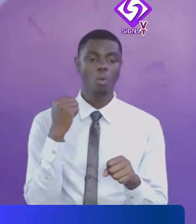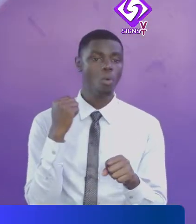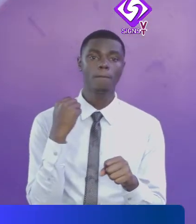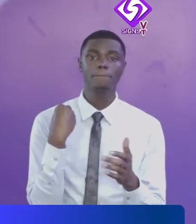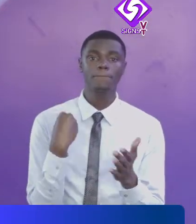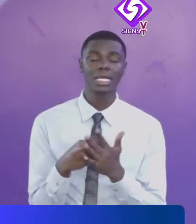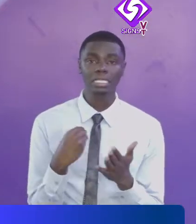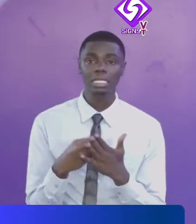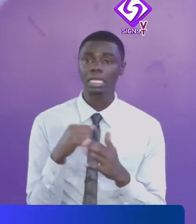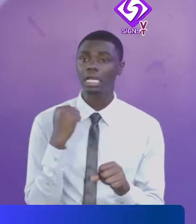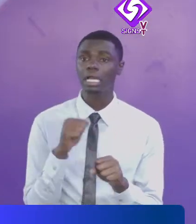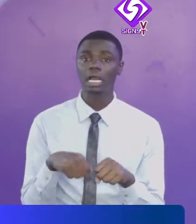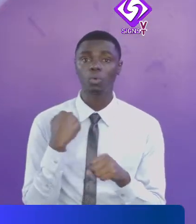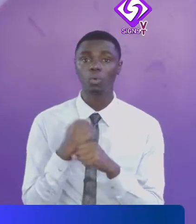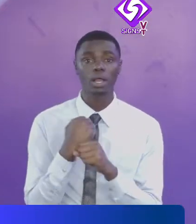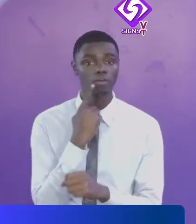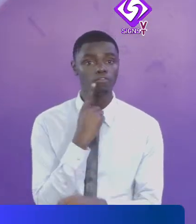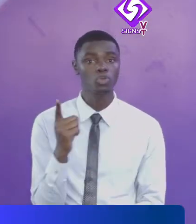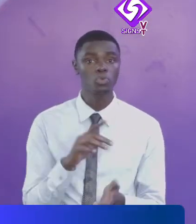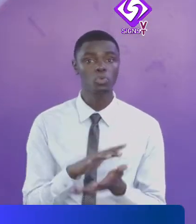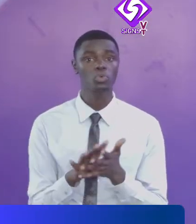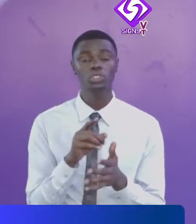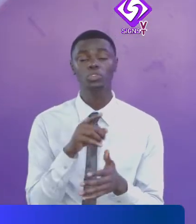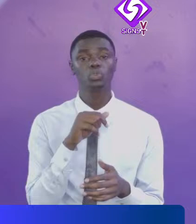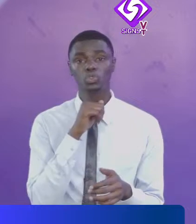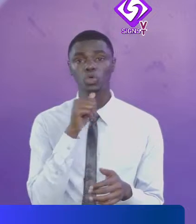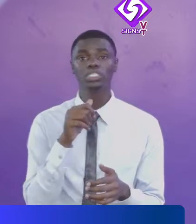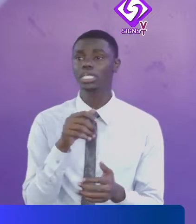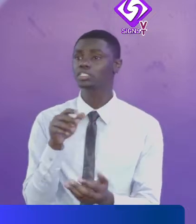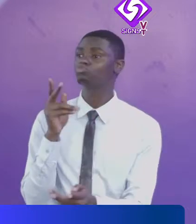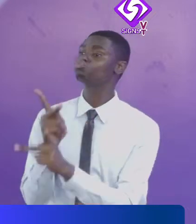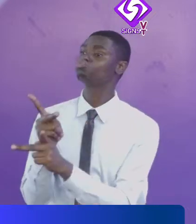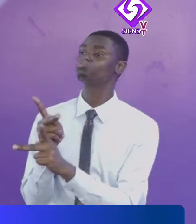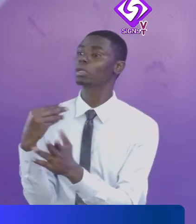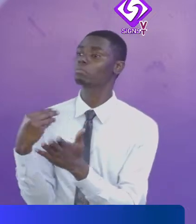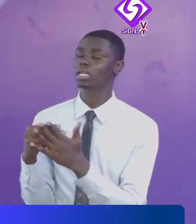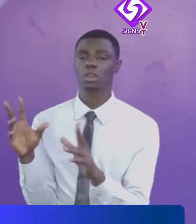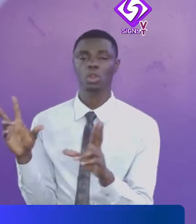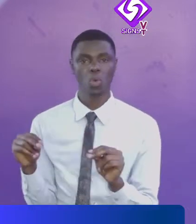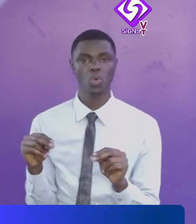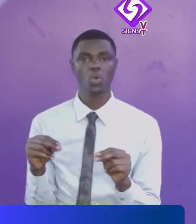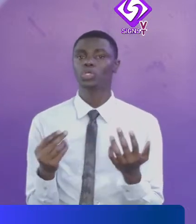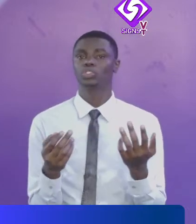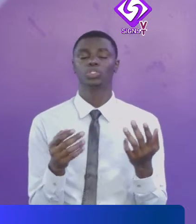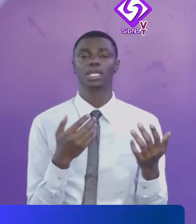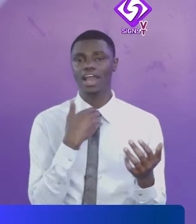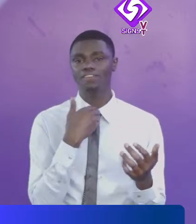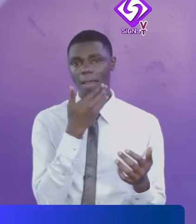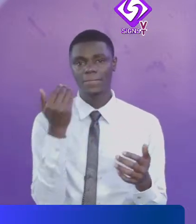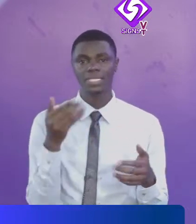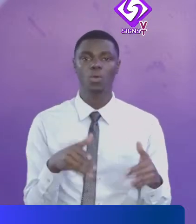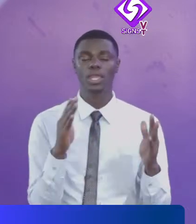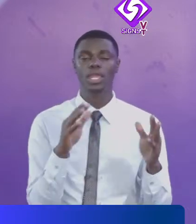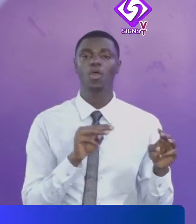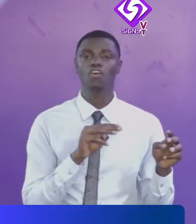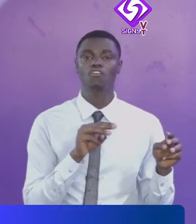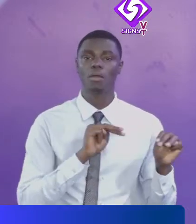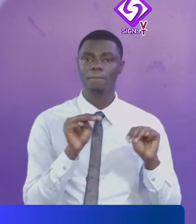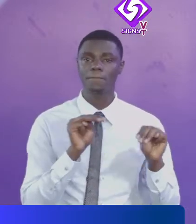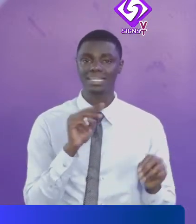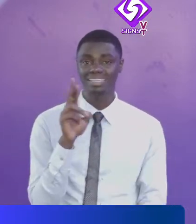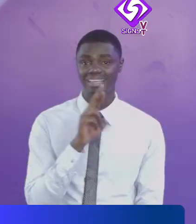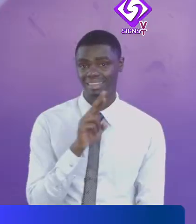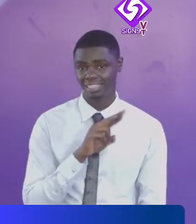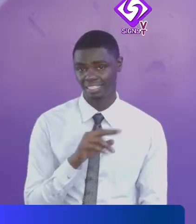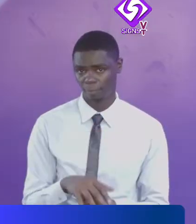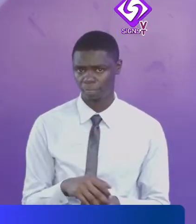somewhere. It can actually work for you, earn you something. There are better ways of managing the risks that come with where you put your money, so that you don't